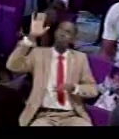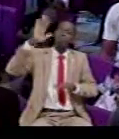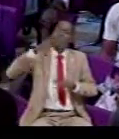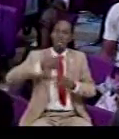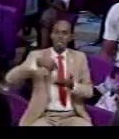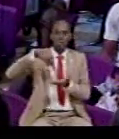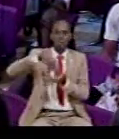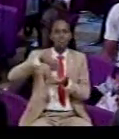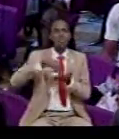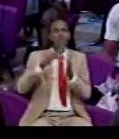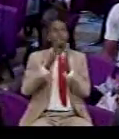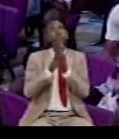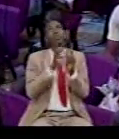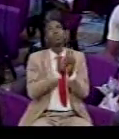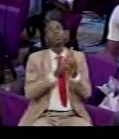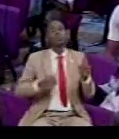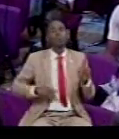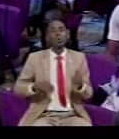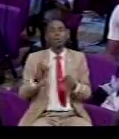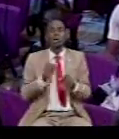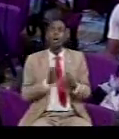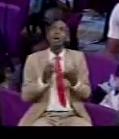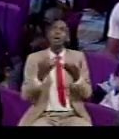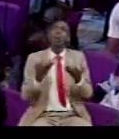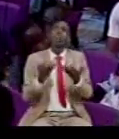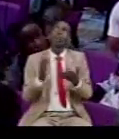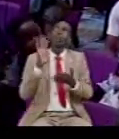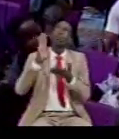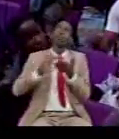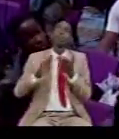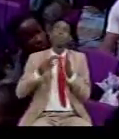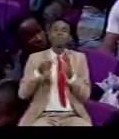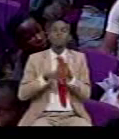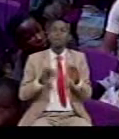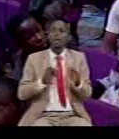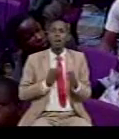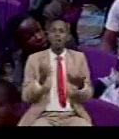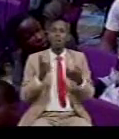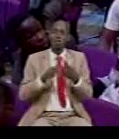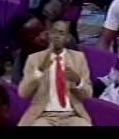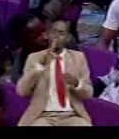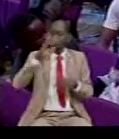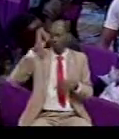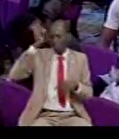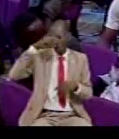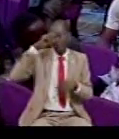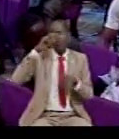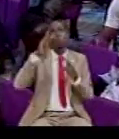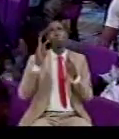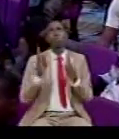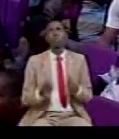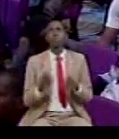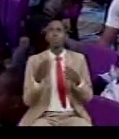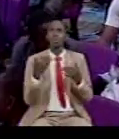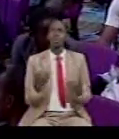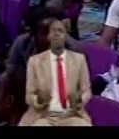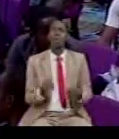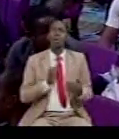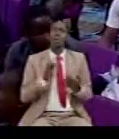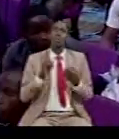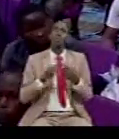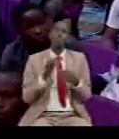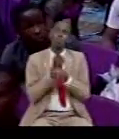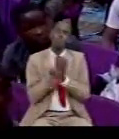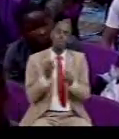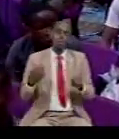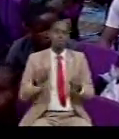choice now. And I want this salvation that comes from Christ. As you are raising up your hand,